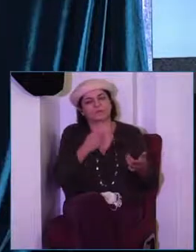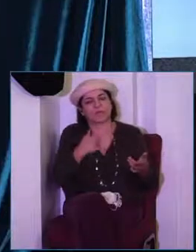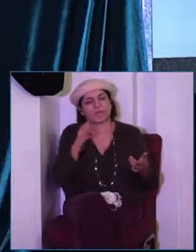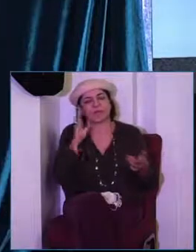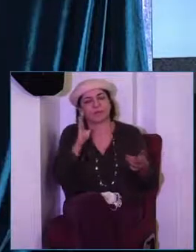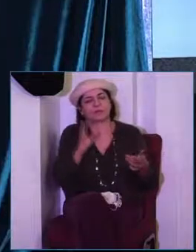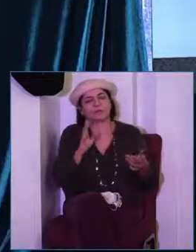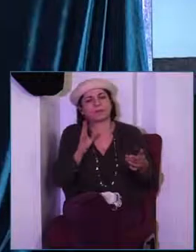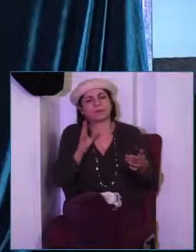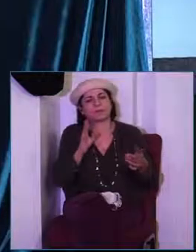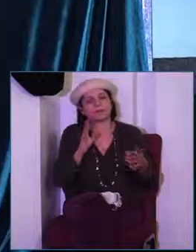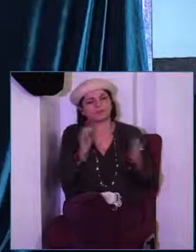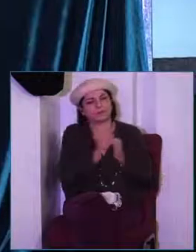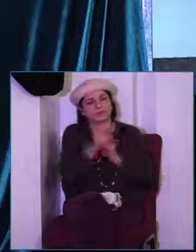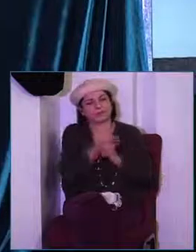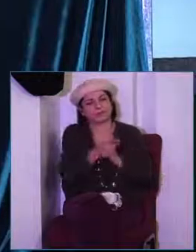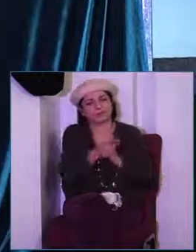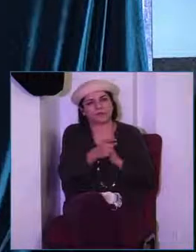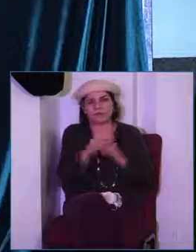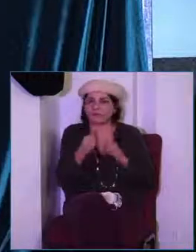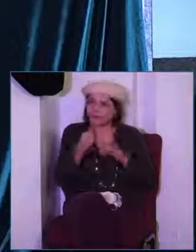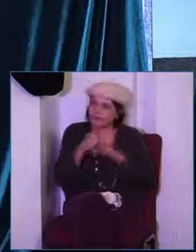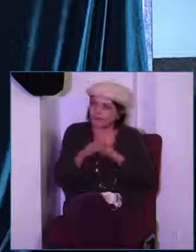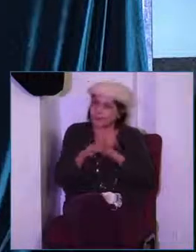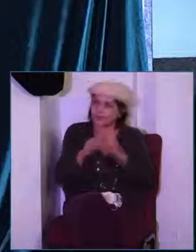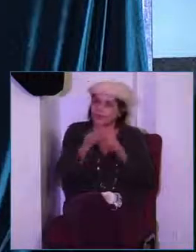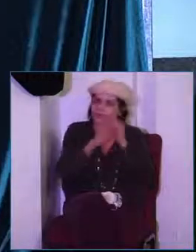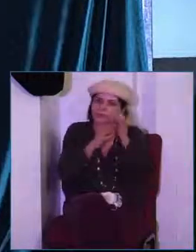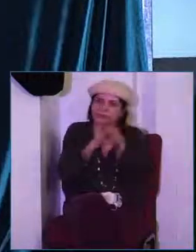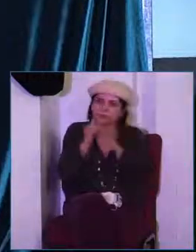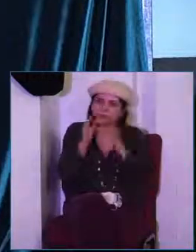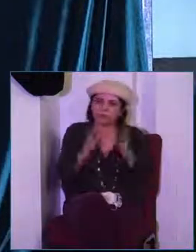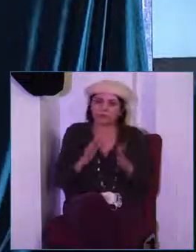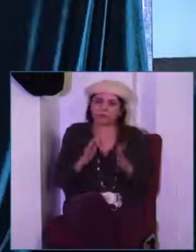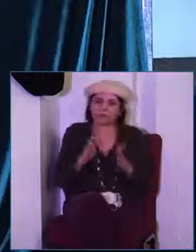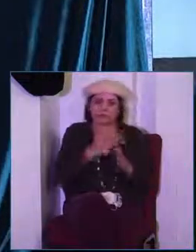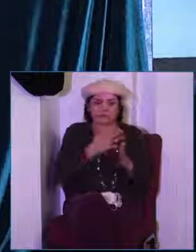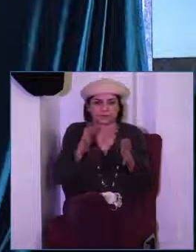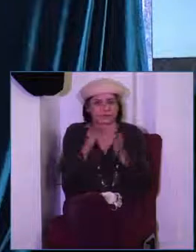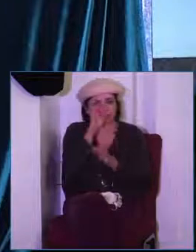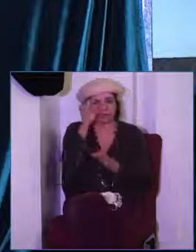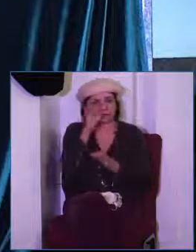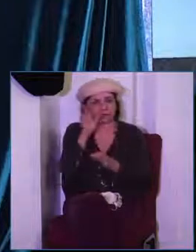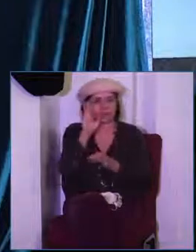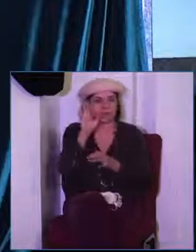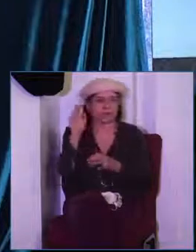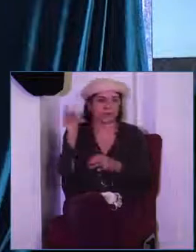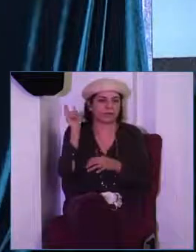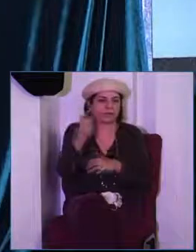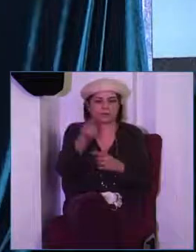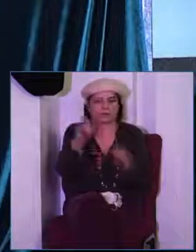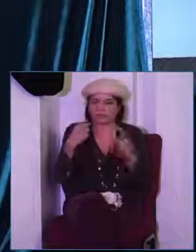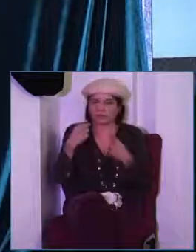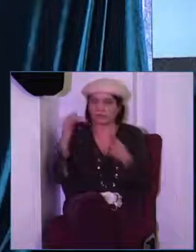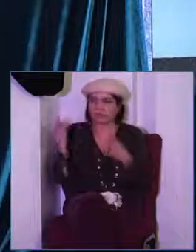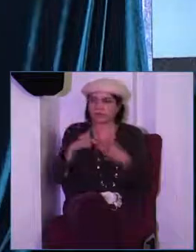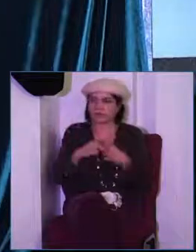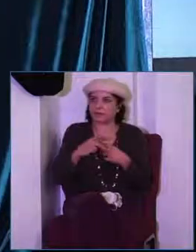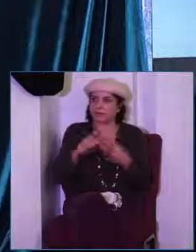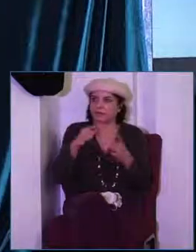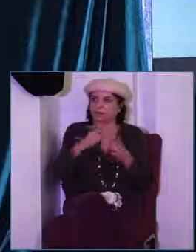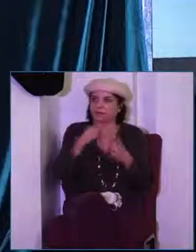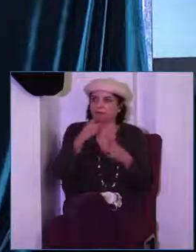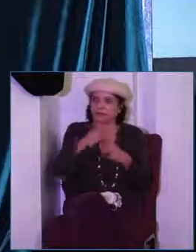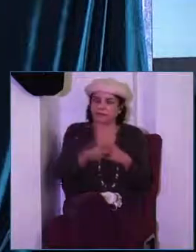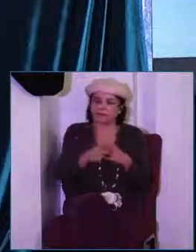you. I'm going to send someone in my stead. My Spirit will come back to you as a Comforter,